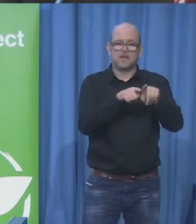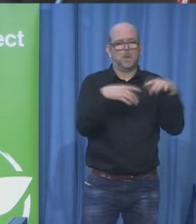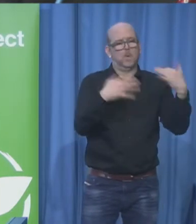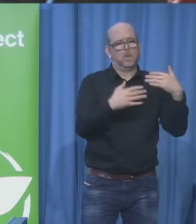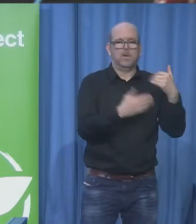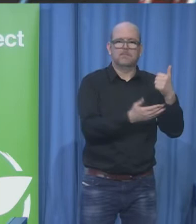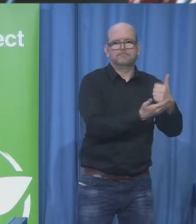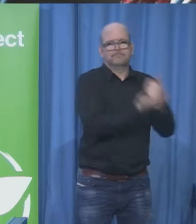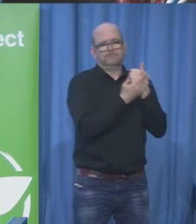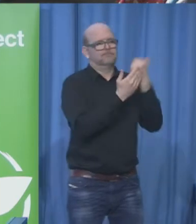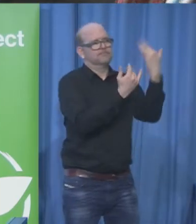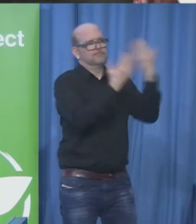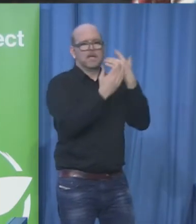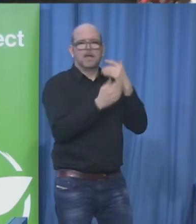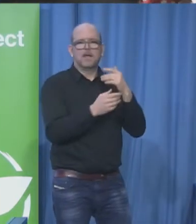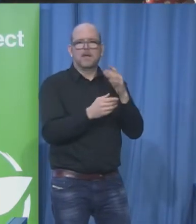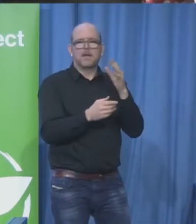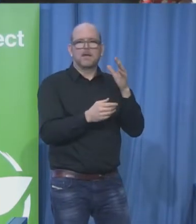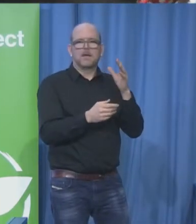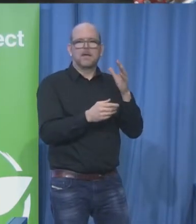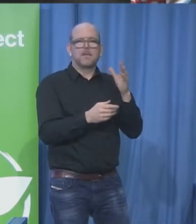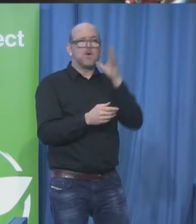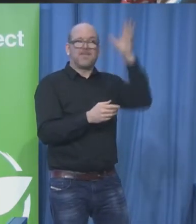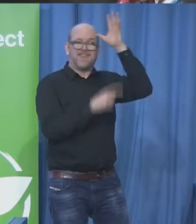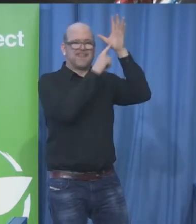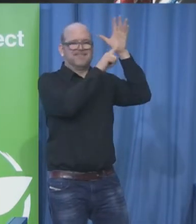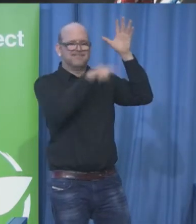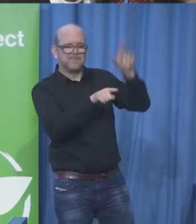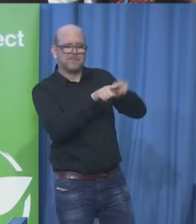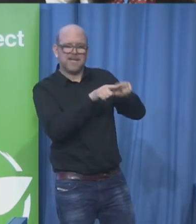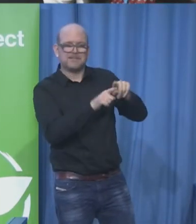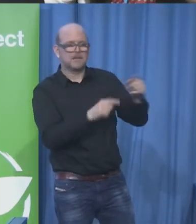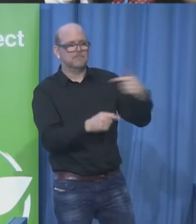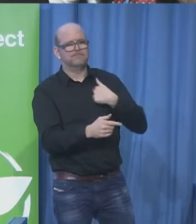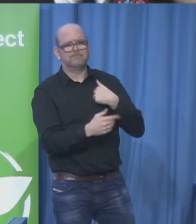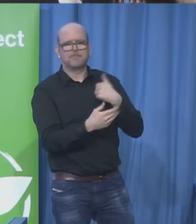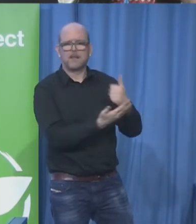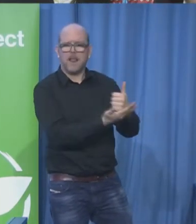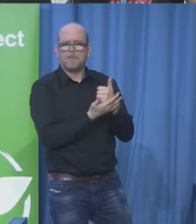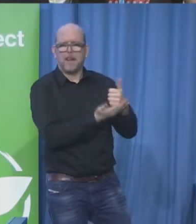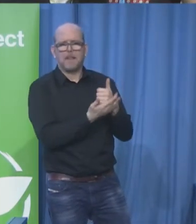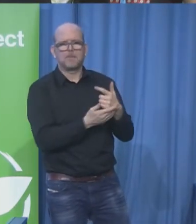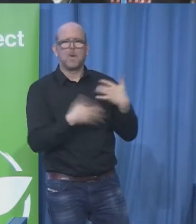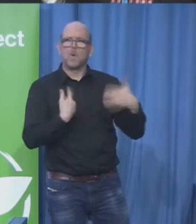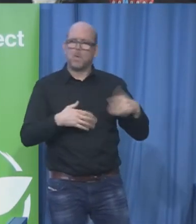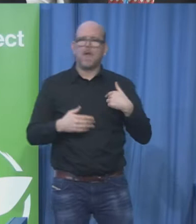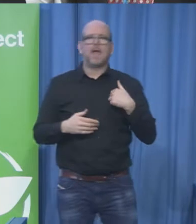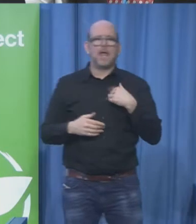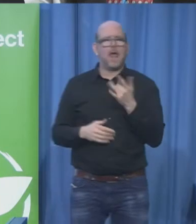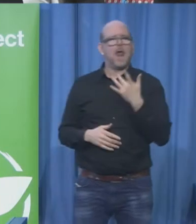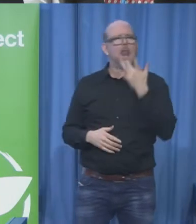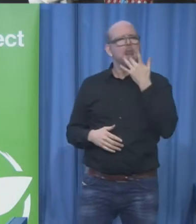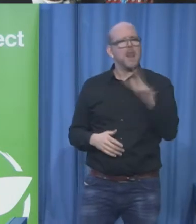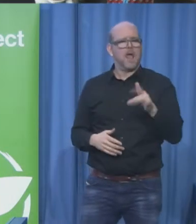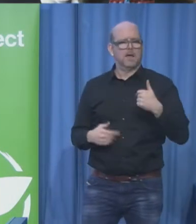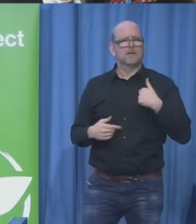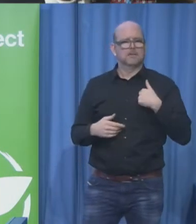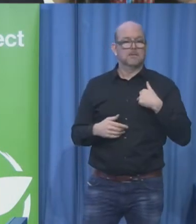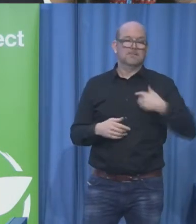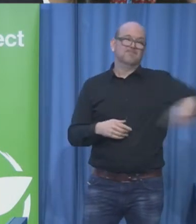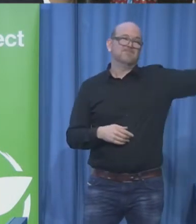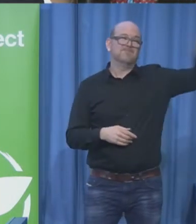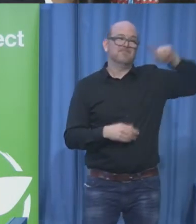was so unbelievably blessed because I came from a family where optimism was the rule. And I came